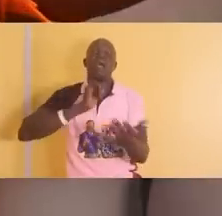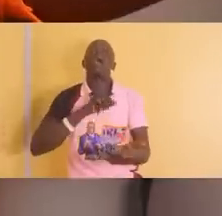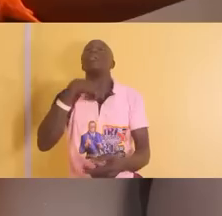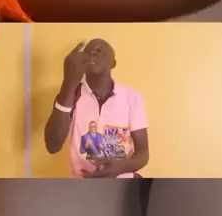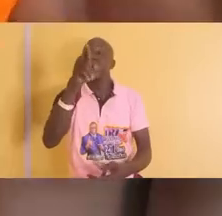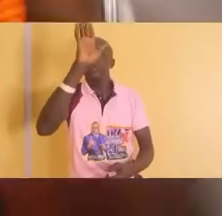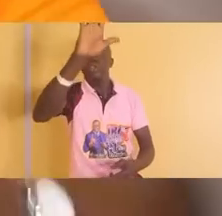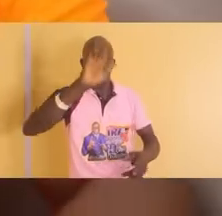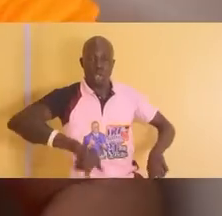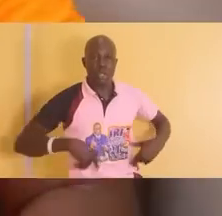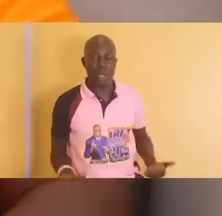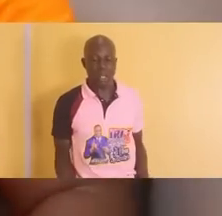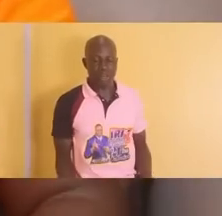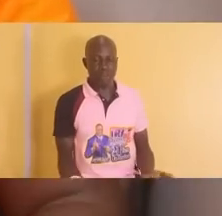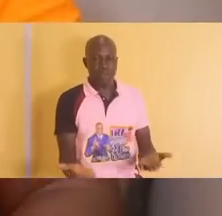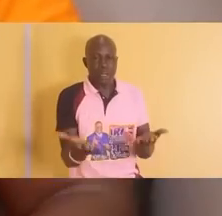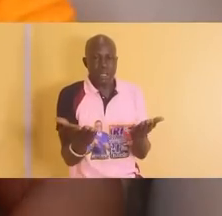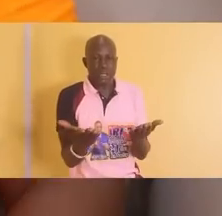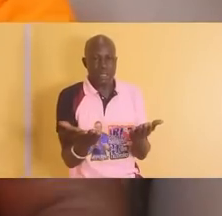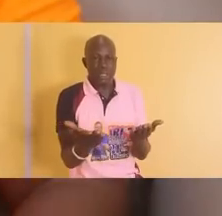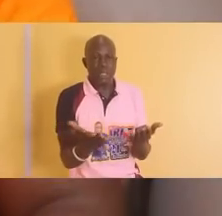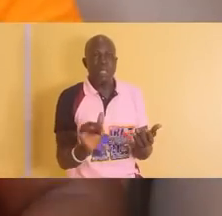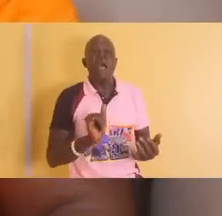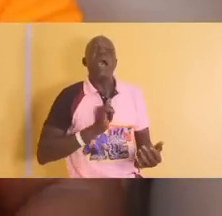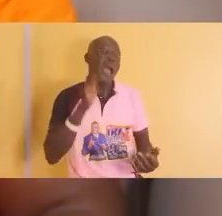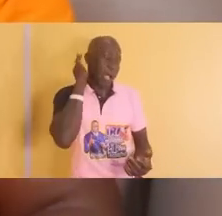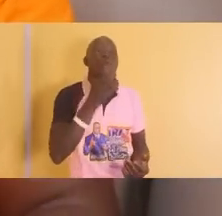declare to you that I will rise.